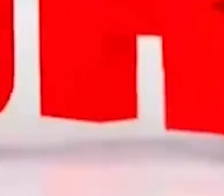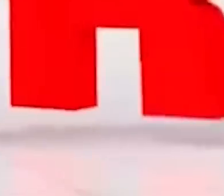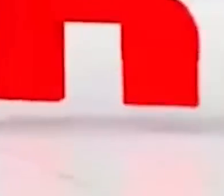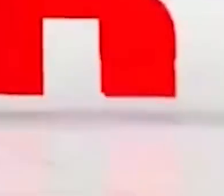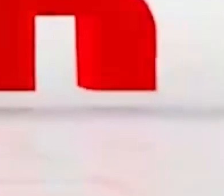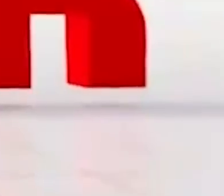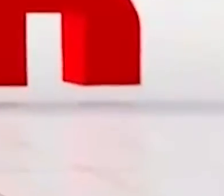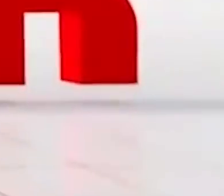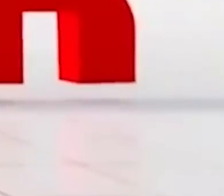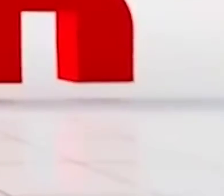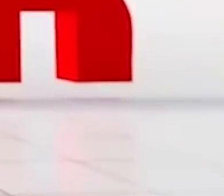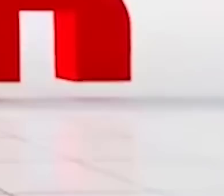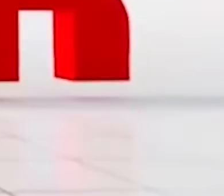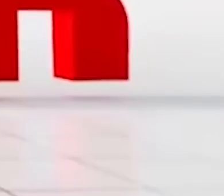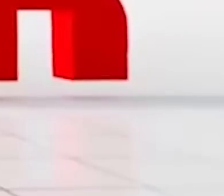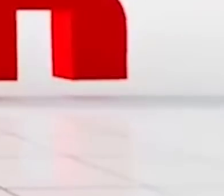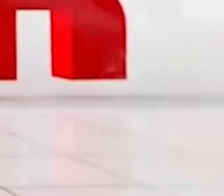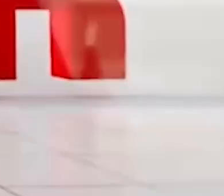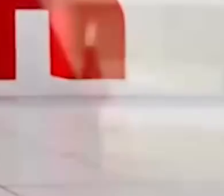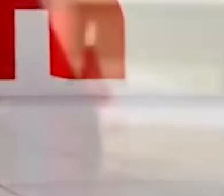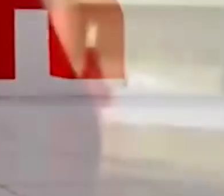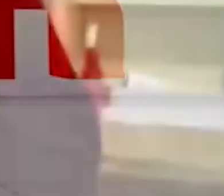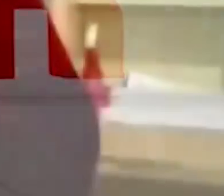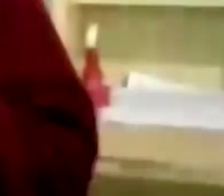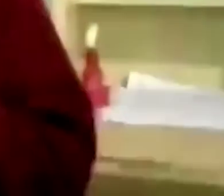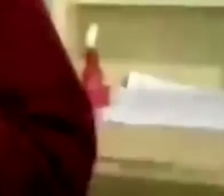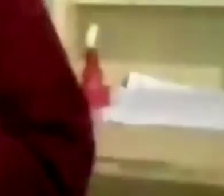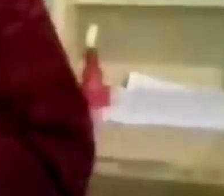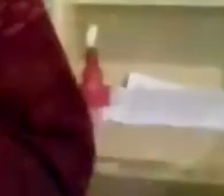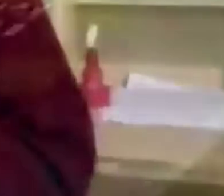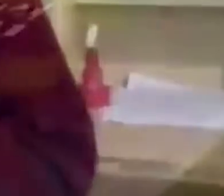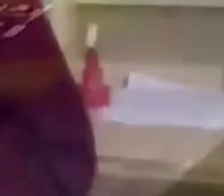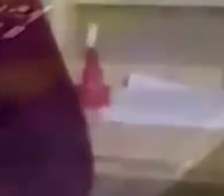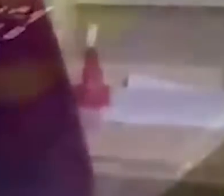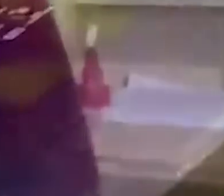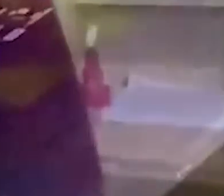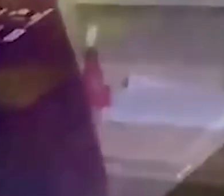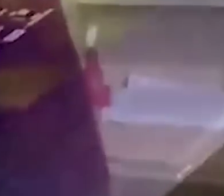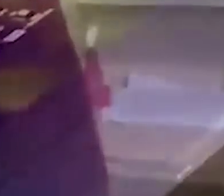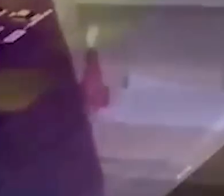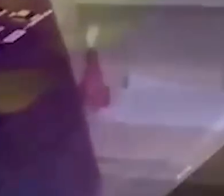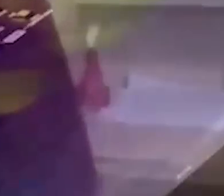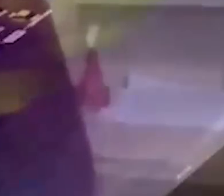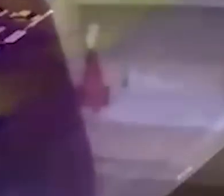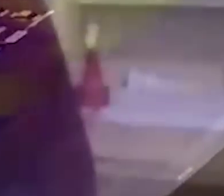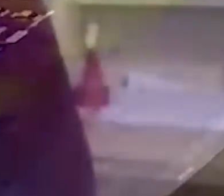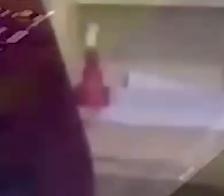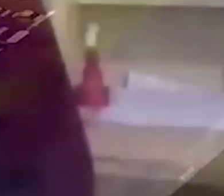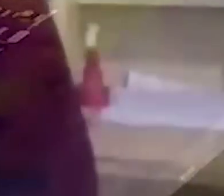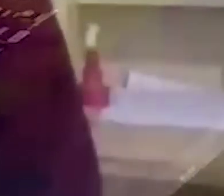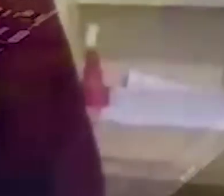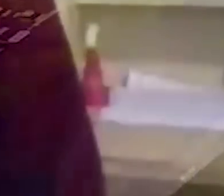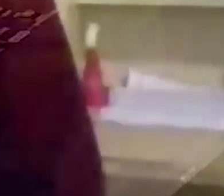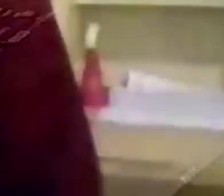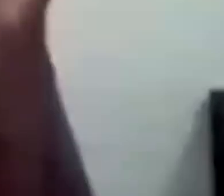Lord. Want to rise to pray. E pese ya sori bo mpa. Thy kingdom come, O God.